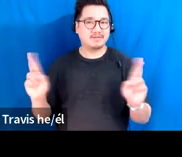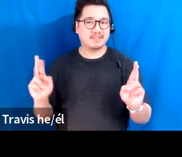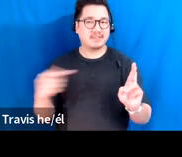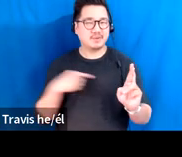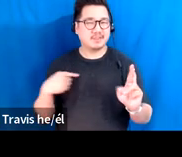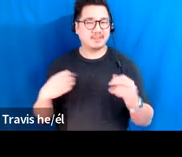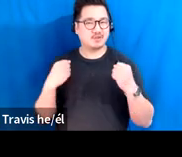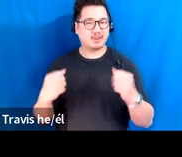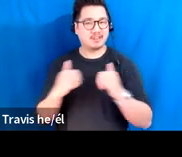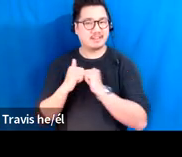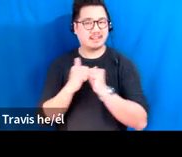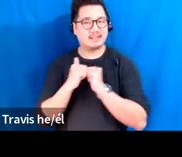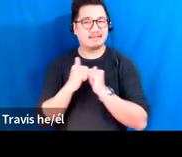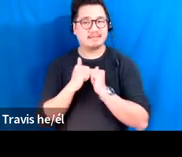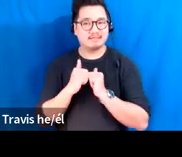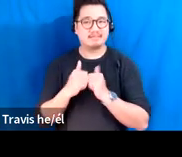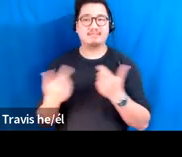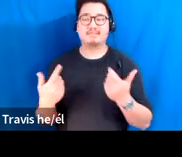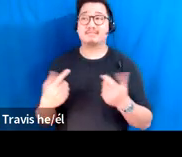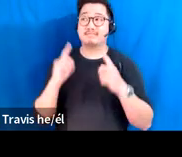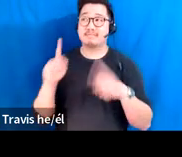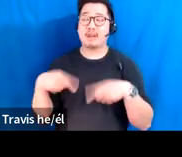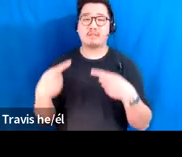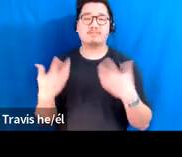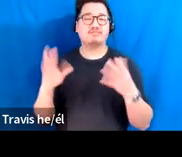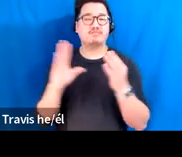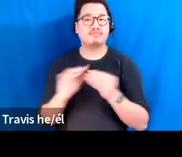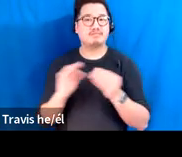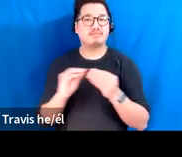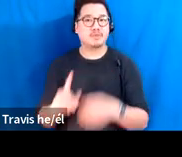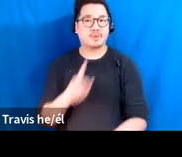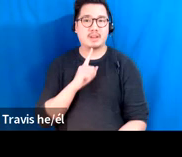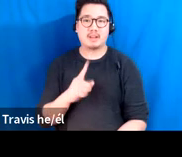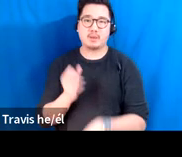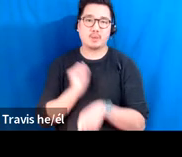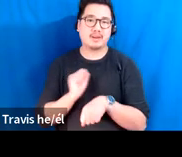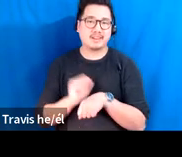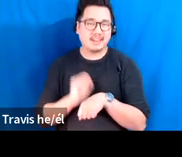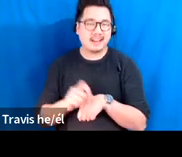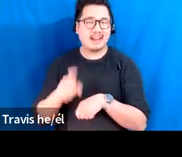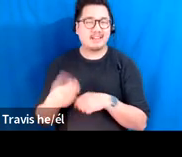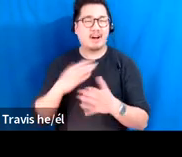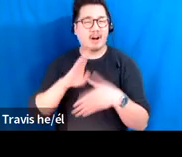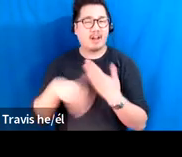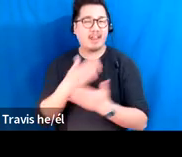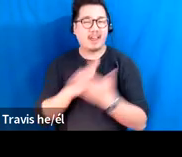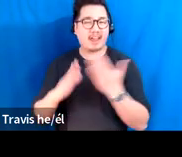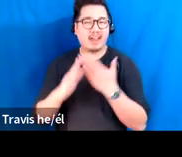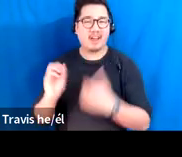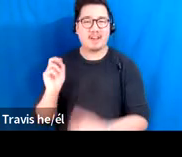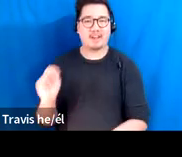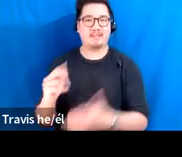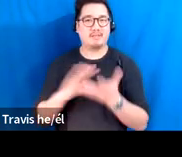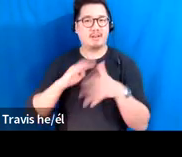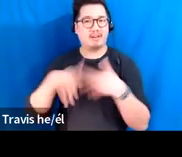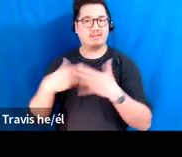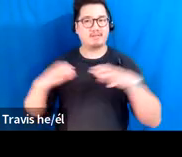together i've said all along that this will be an all hands on deck effort coming out of this recovery and taking